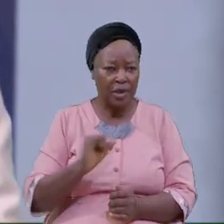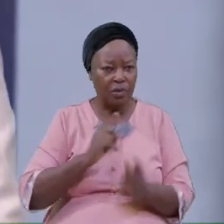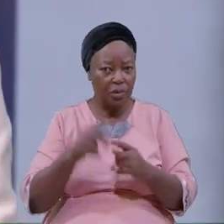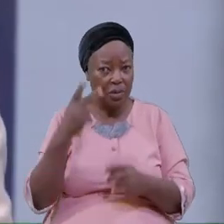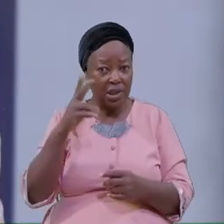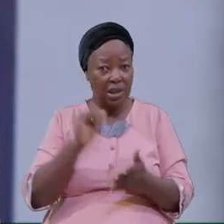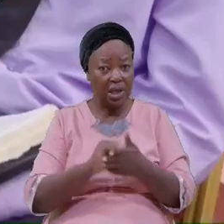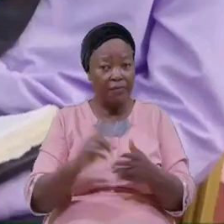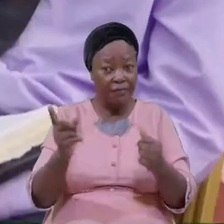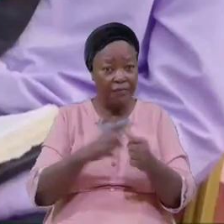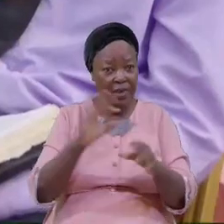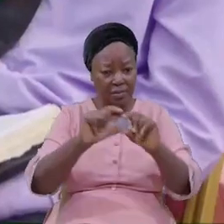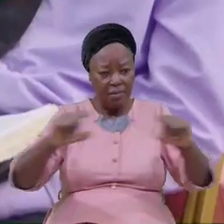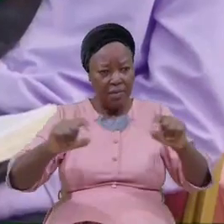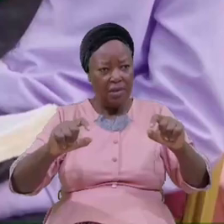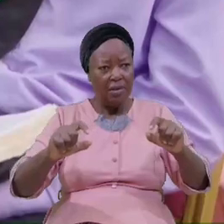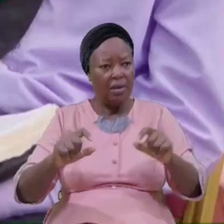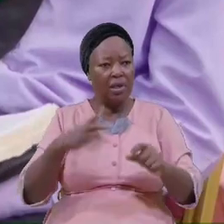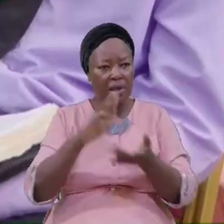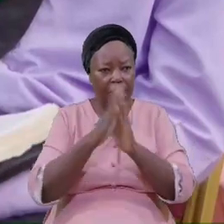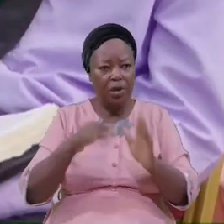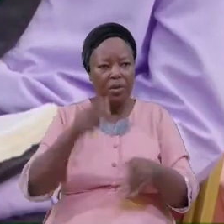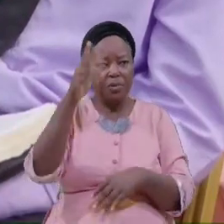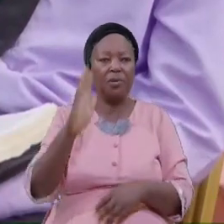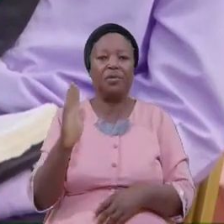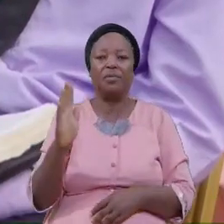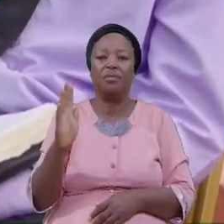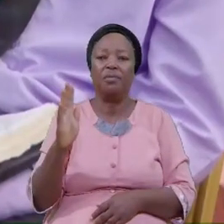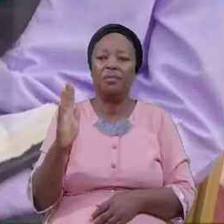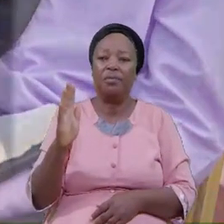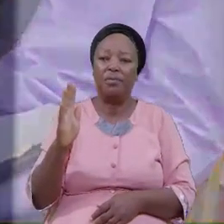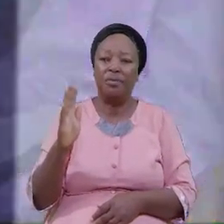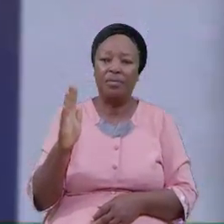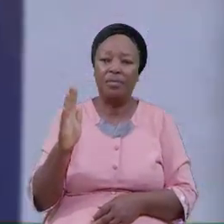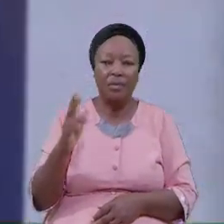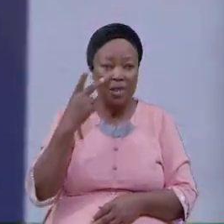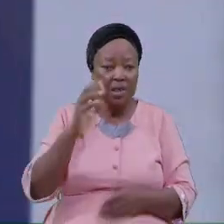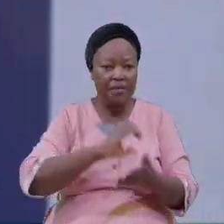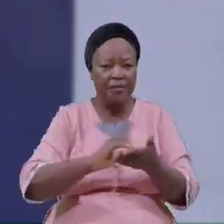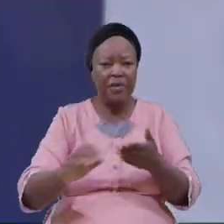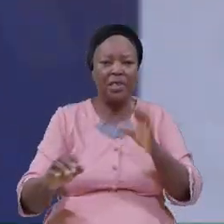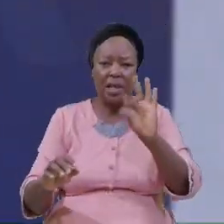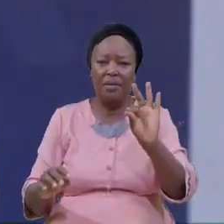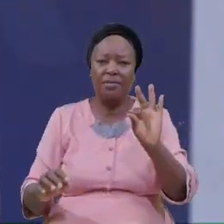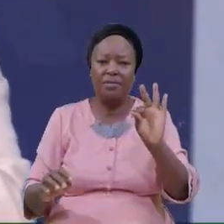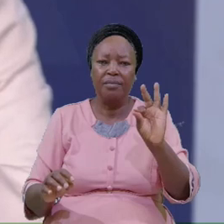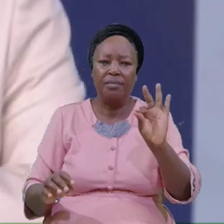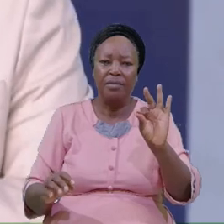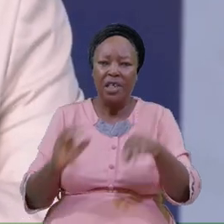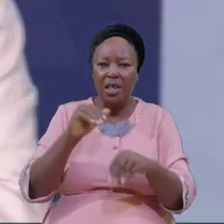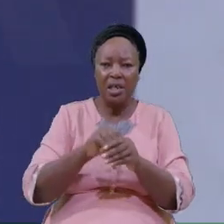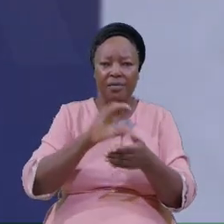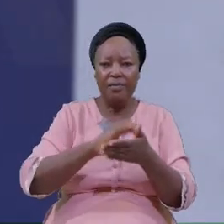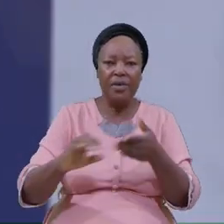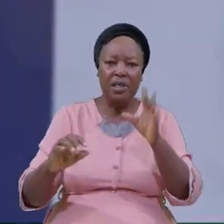there, the peace of God. Et je veux que vous voyez la première ligne là, et la paix de look Dieu. Look at verse 9. Verset 9. In maintenant. Verse 9,